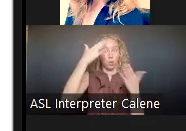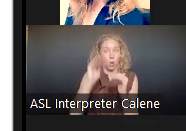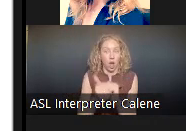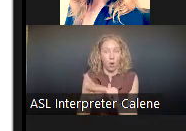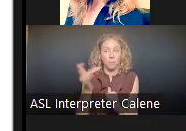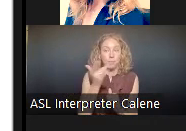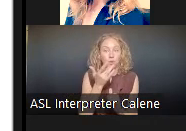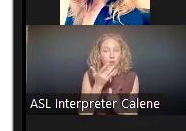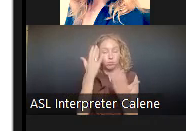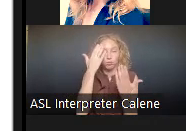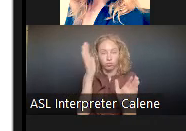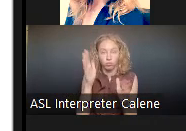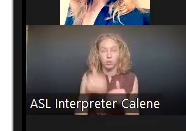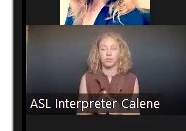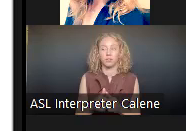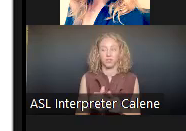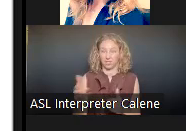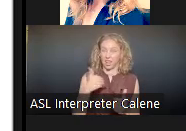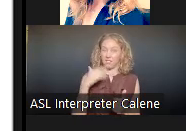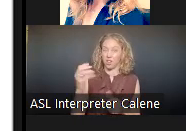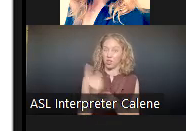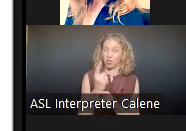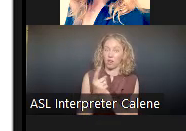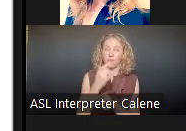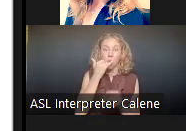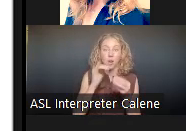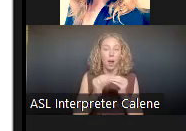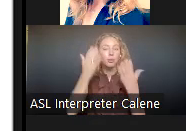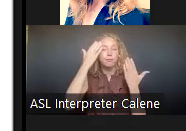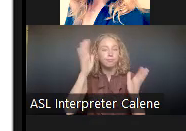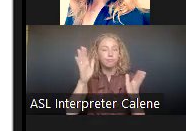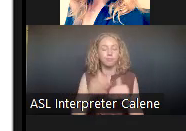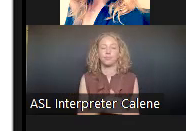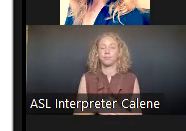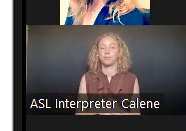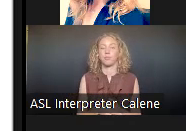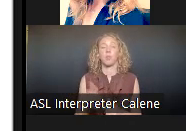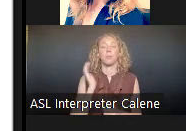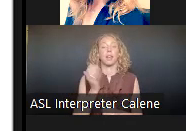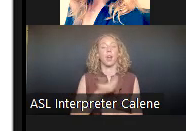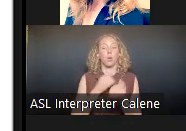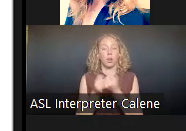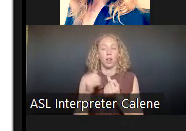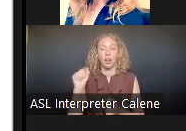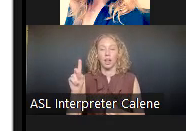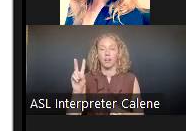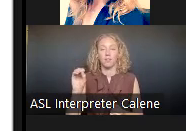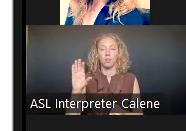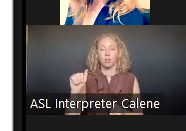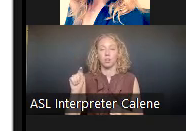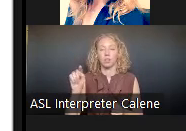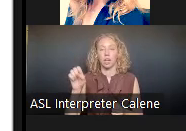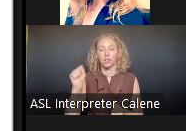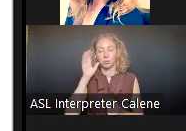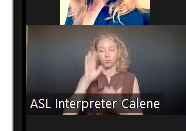contacted, and we don't even know if we have their correct contact information. But our advocates begin reaching out to survivors